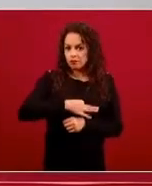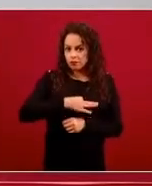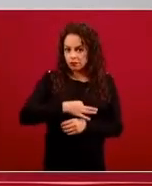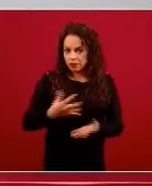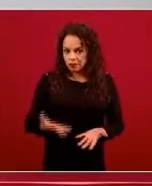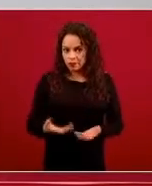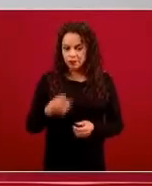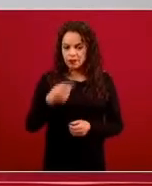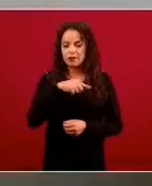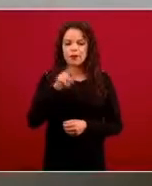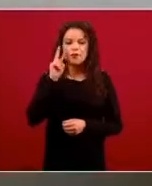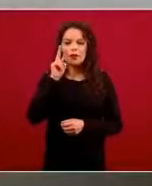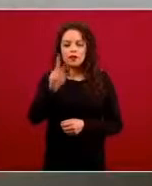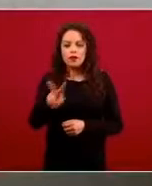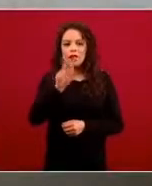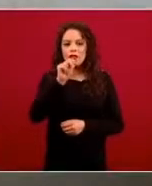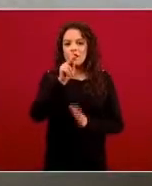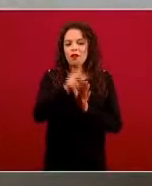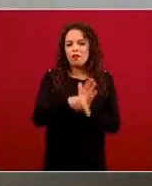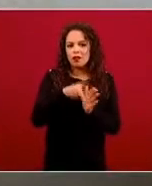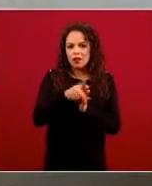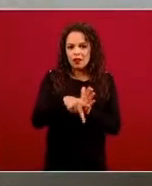Now, we would also like to talk about